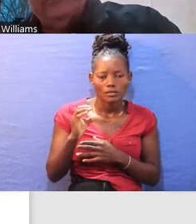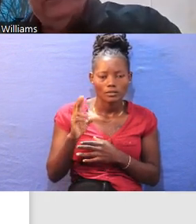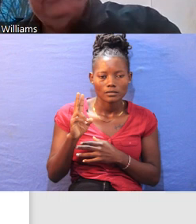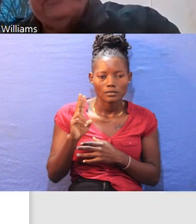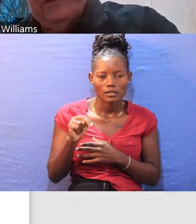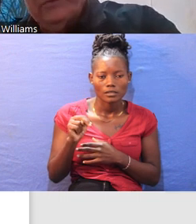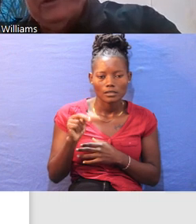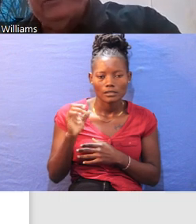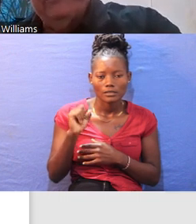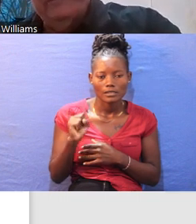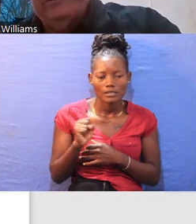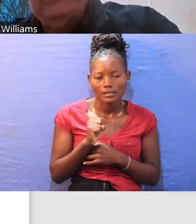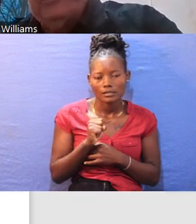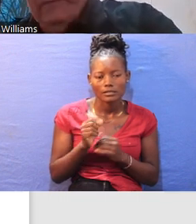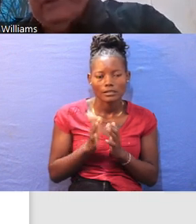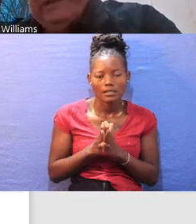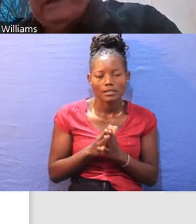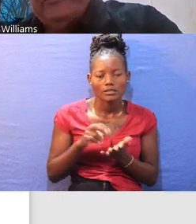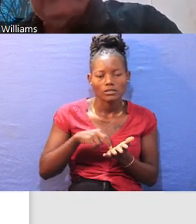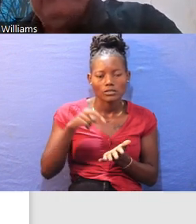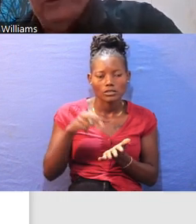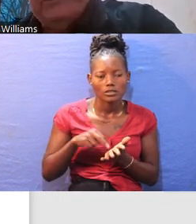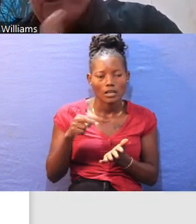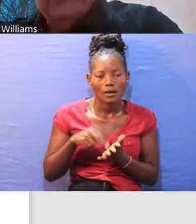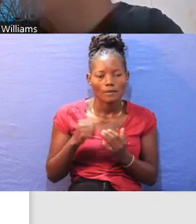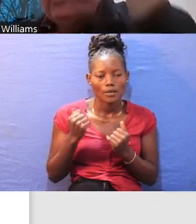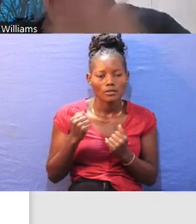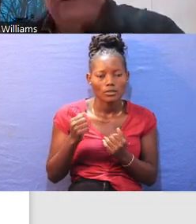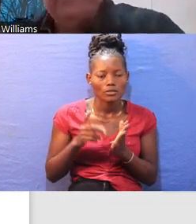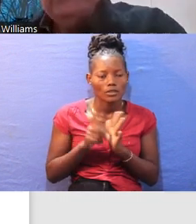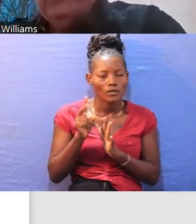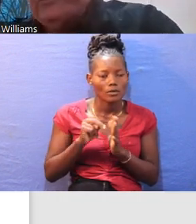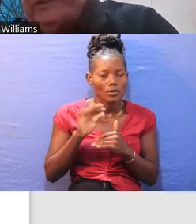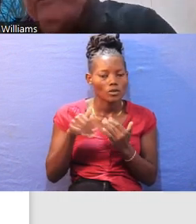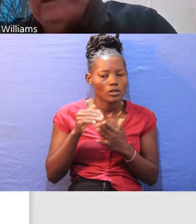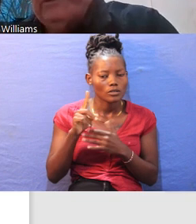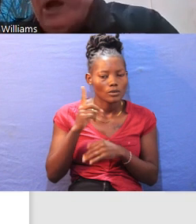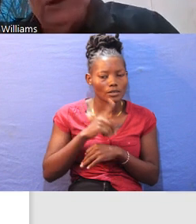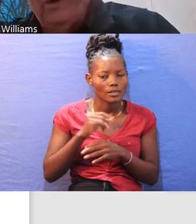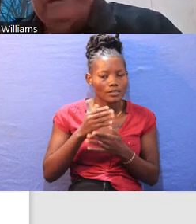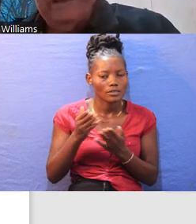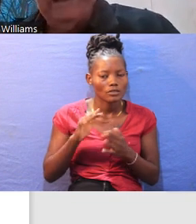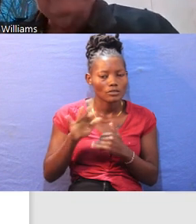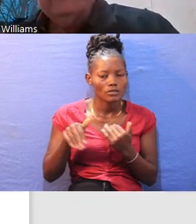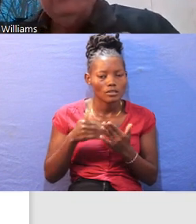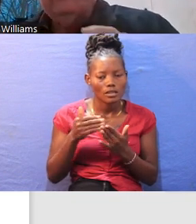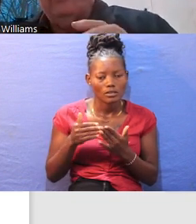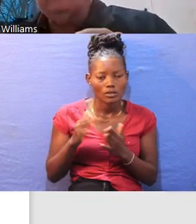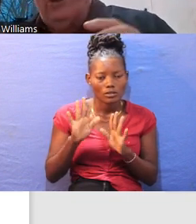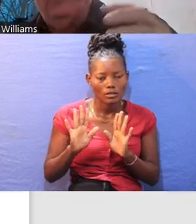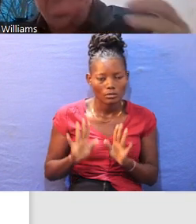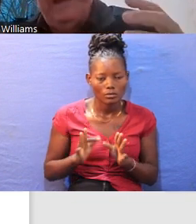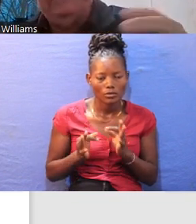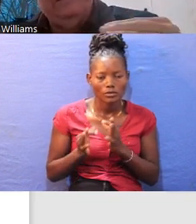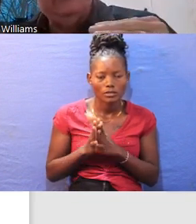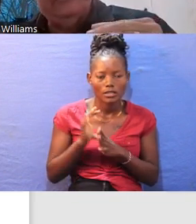And so you see acceleration development, jumps, any kind of jumps, multi-throws with shots, strength development, all on one day. So those